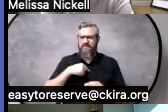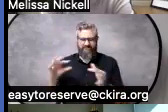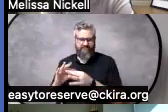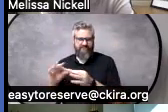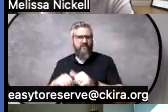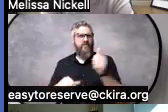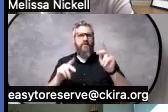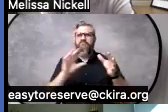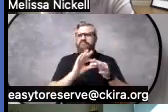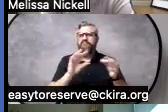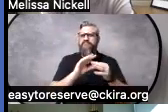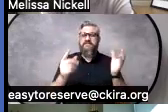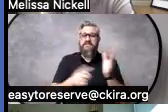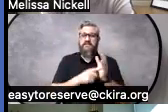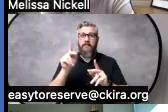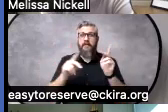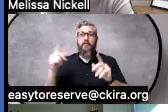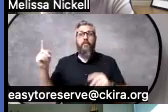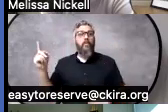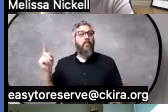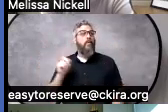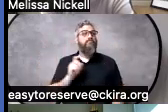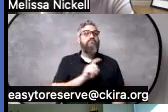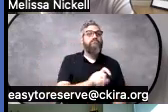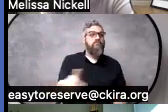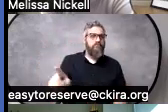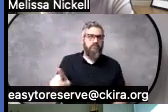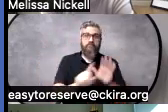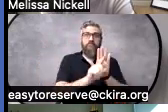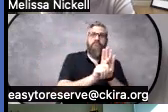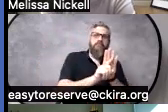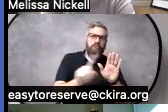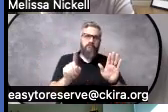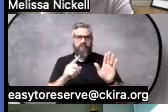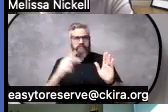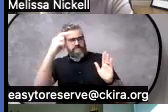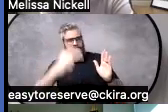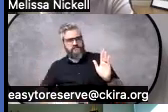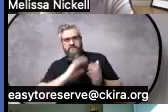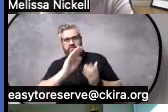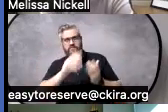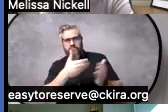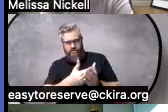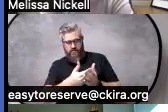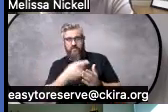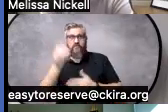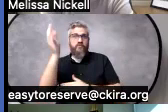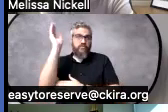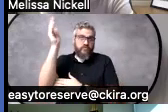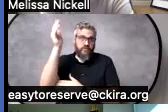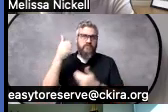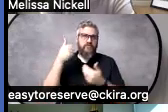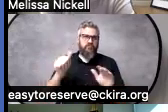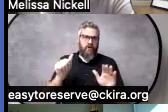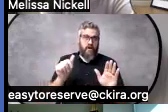sometimes people just walk by. So allow them to be able to see as much as your poster as they can. When you're presenting, kind of step off to the left or to the right of the